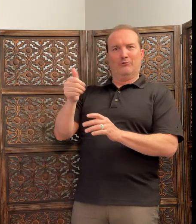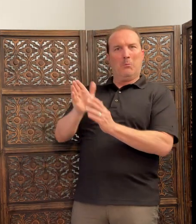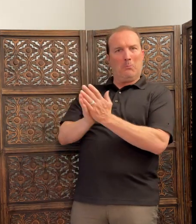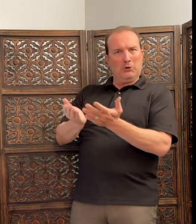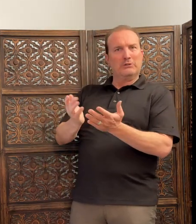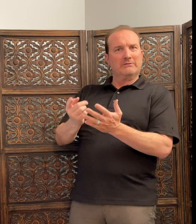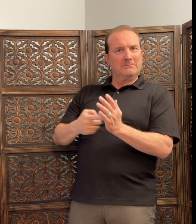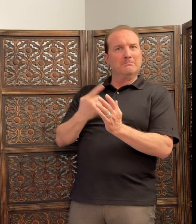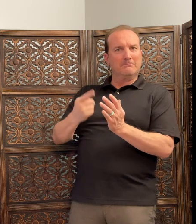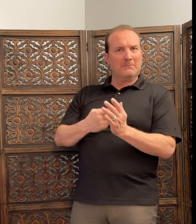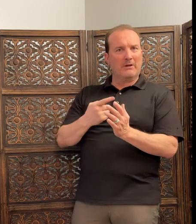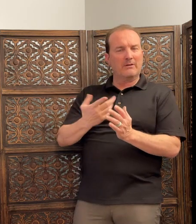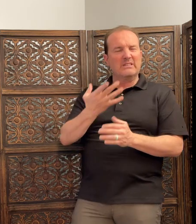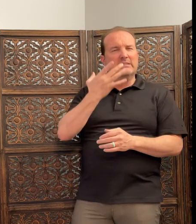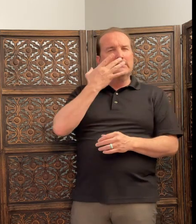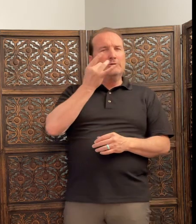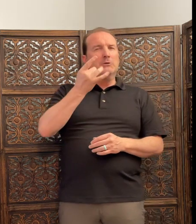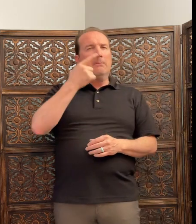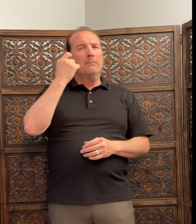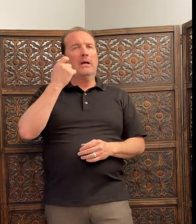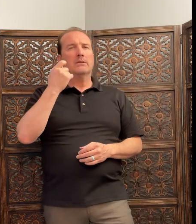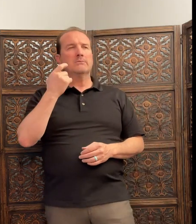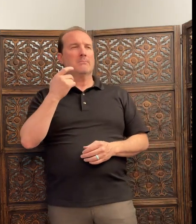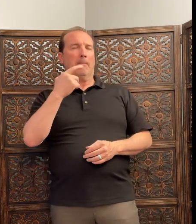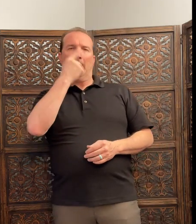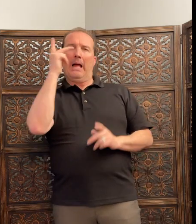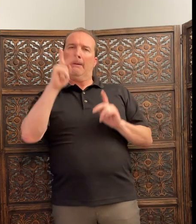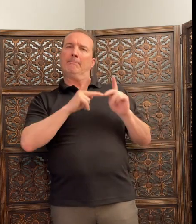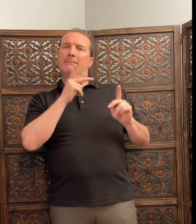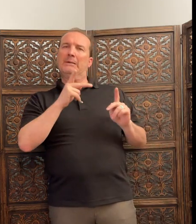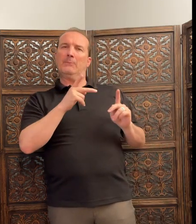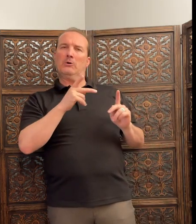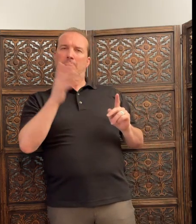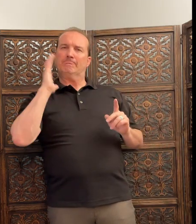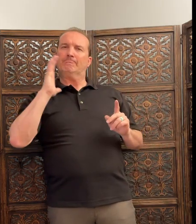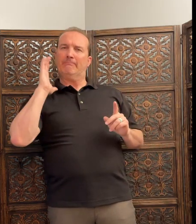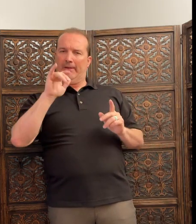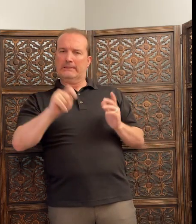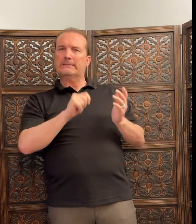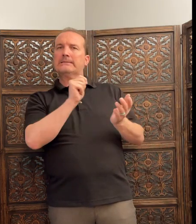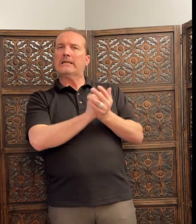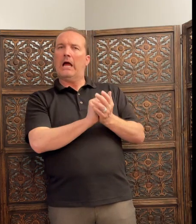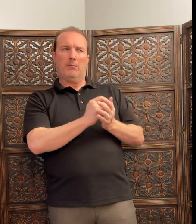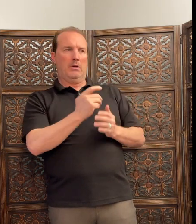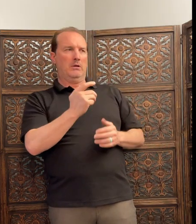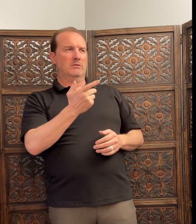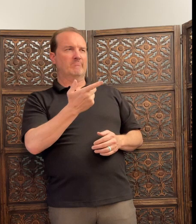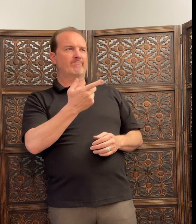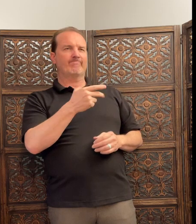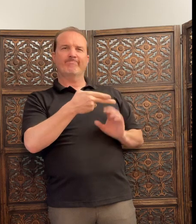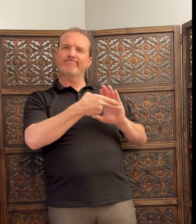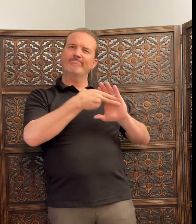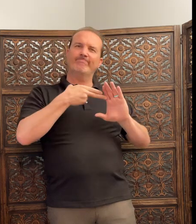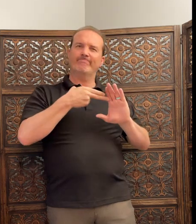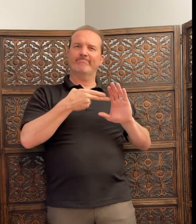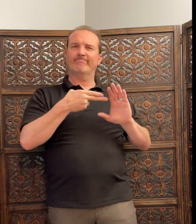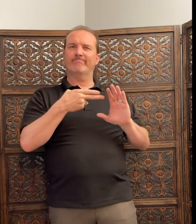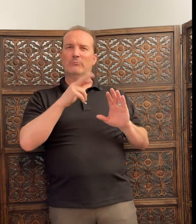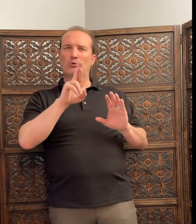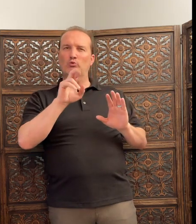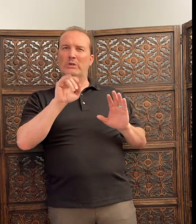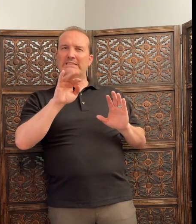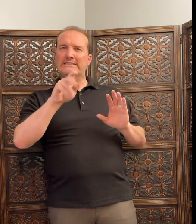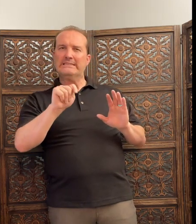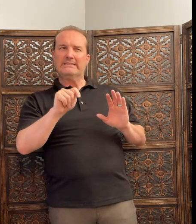This was especially important to Hurston, given the racist ways that Black people were being portrayed in the media during the time period.